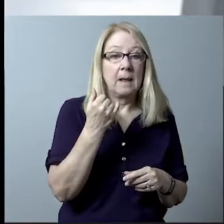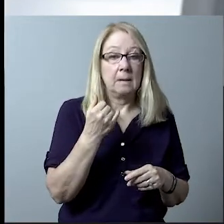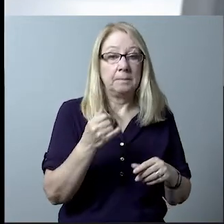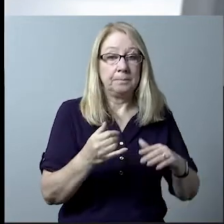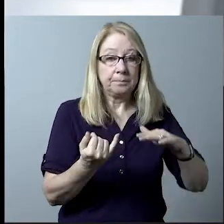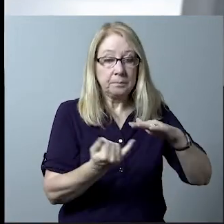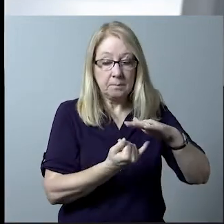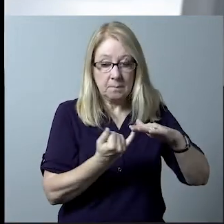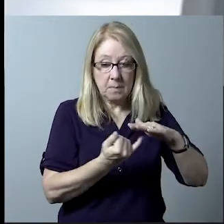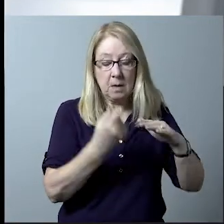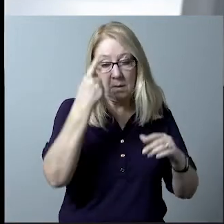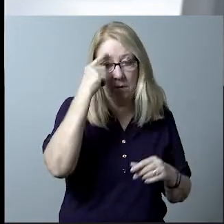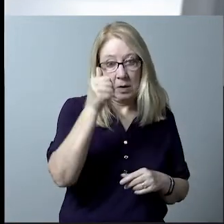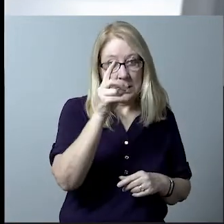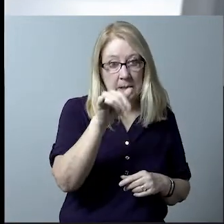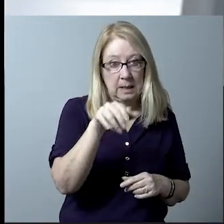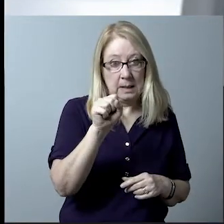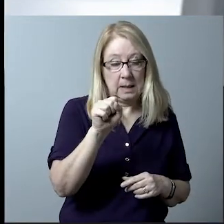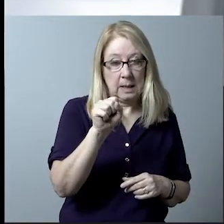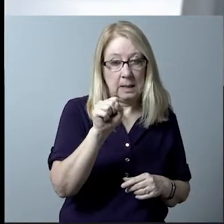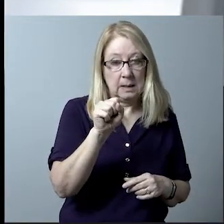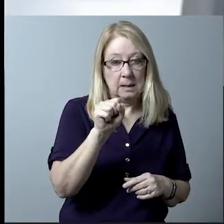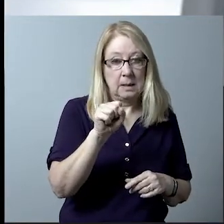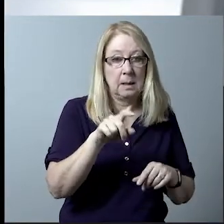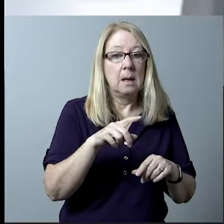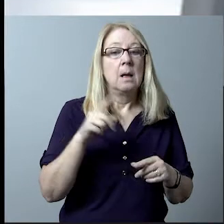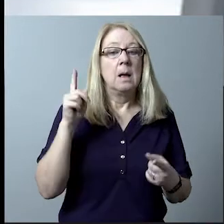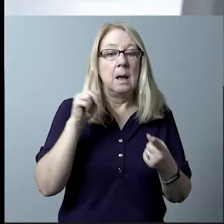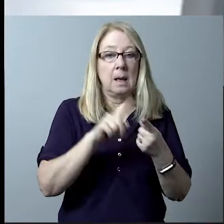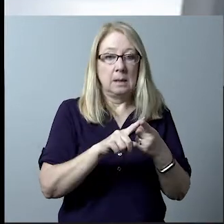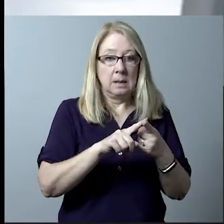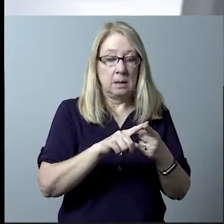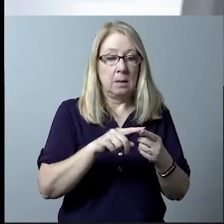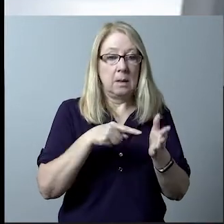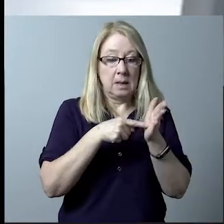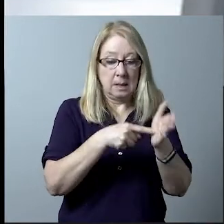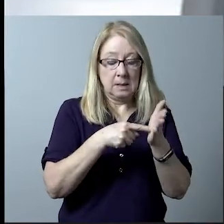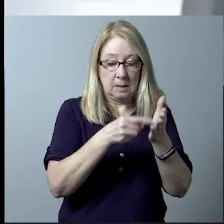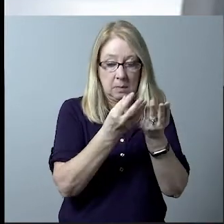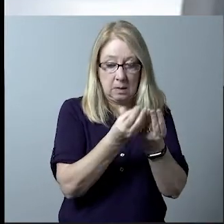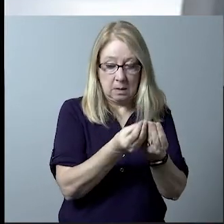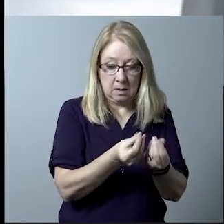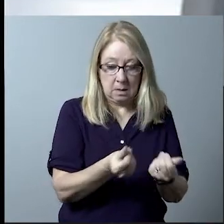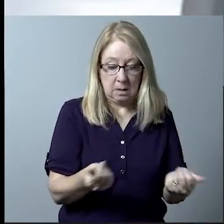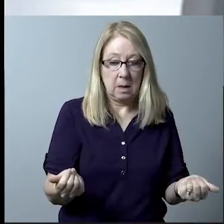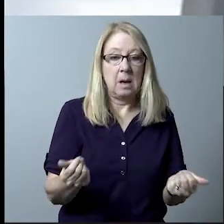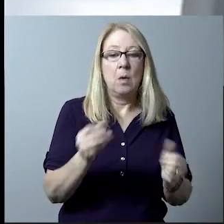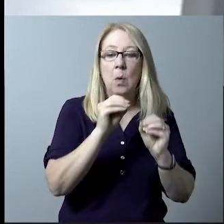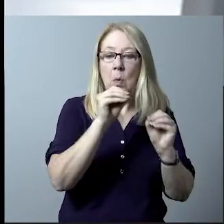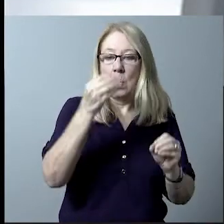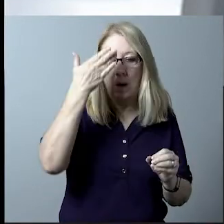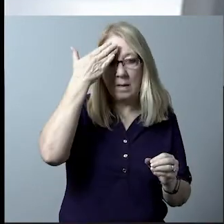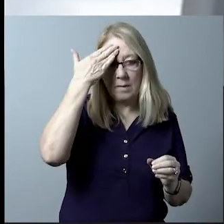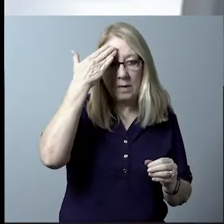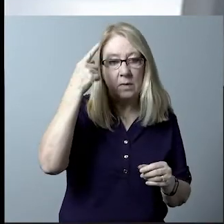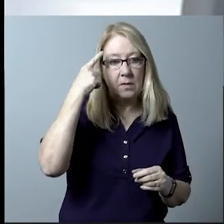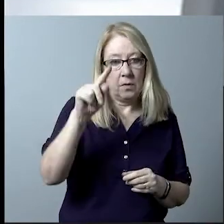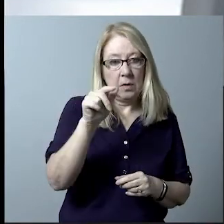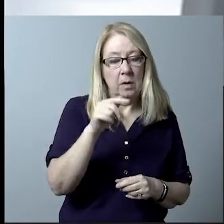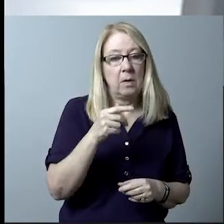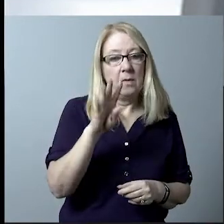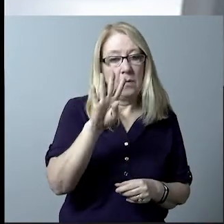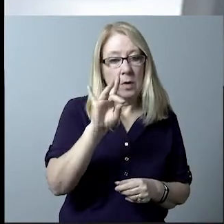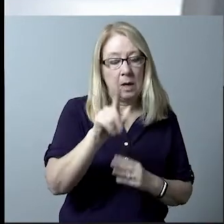test positive, they will be in isolation for 10 days as long as their symptoms are resolving and they've been fever-free 24